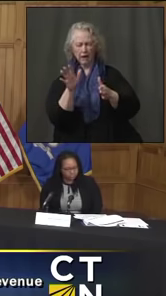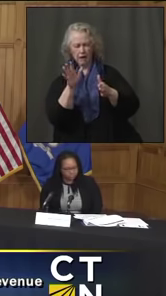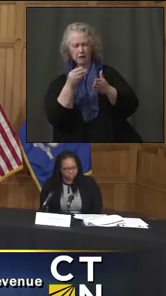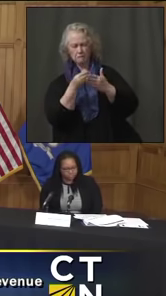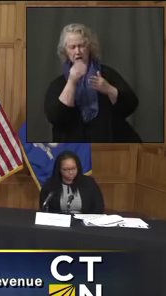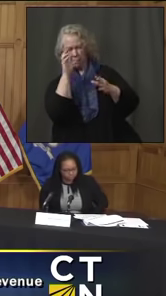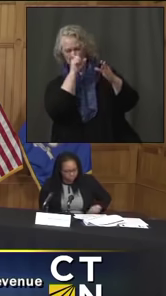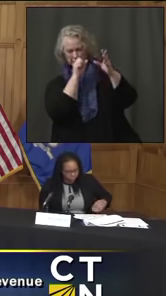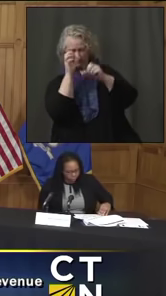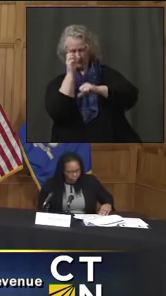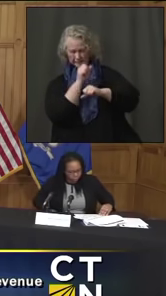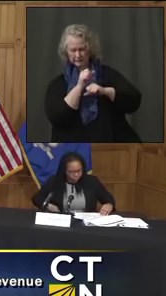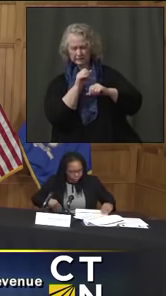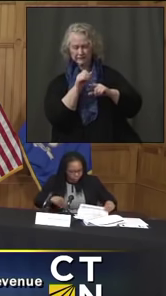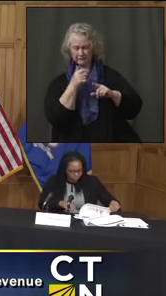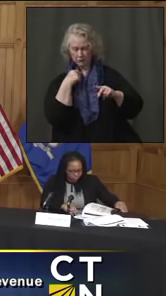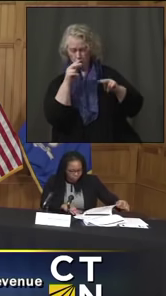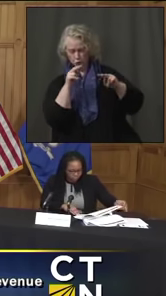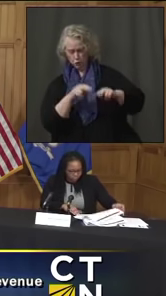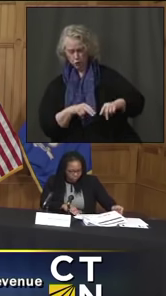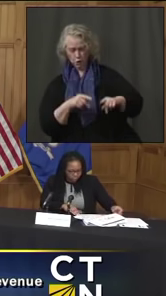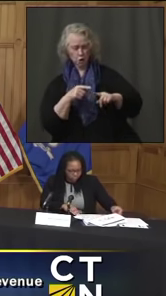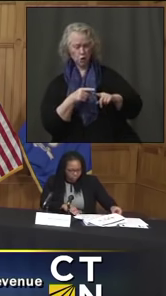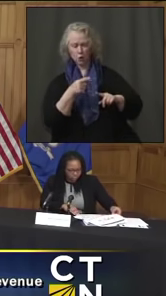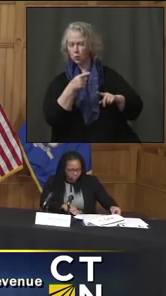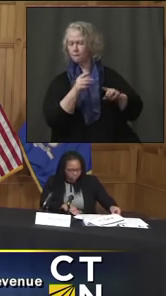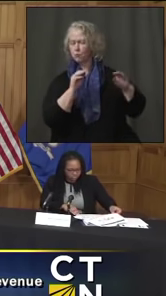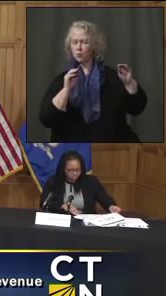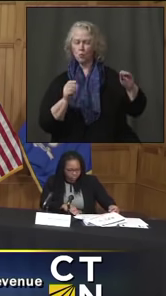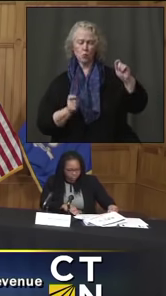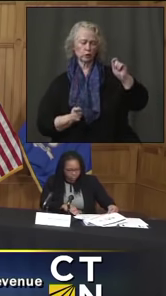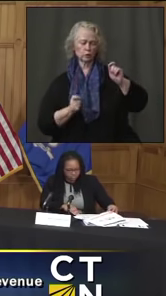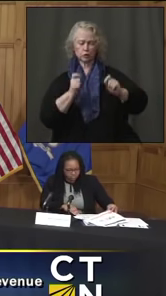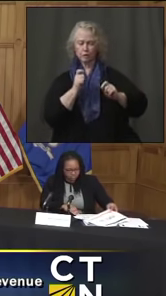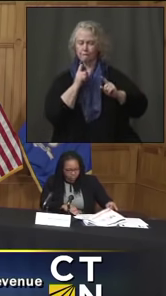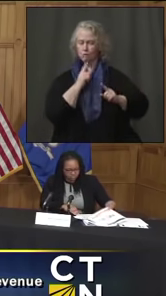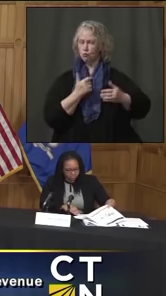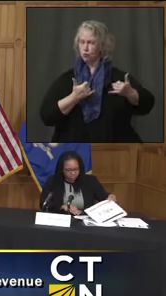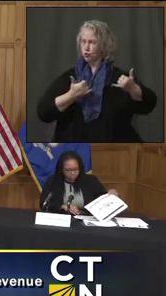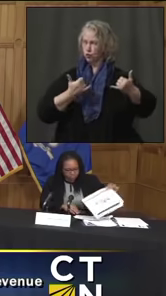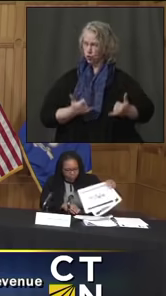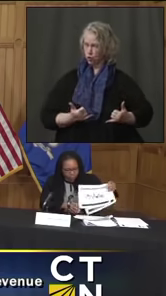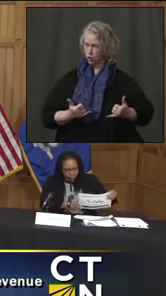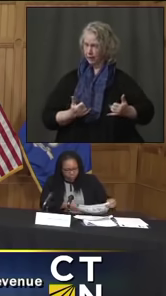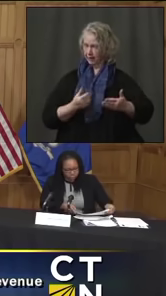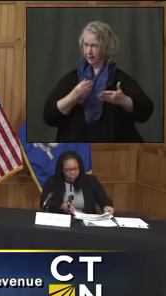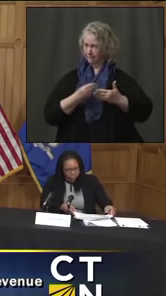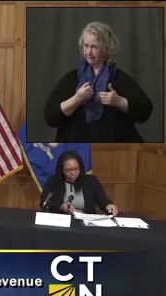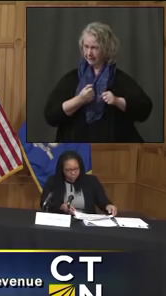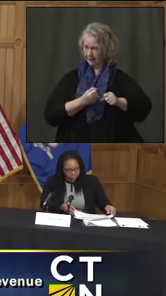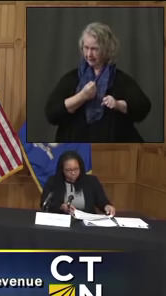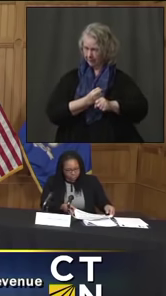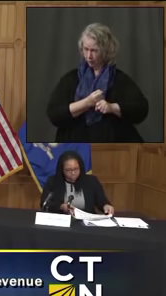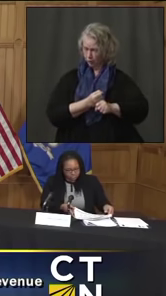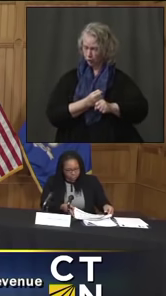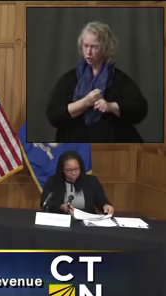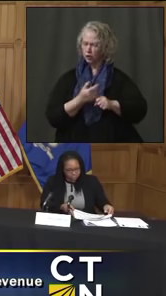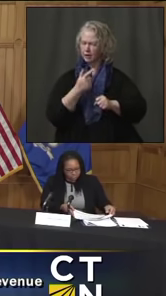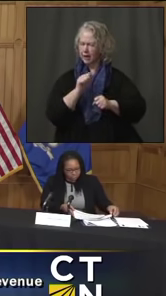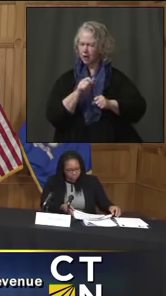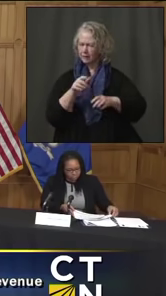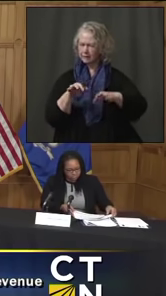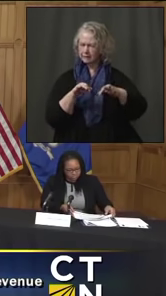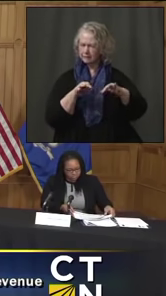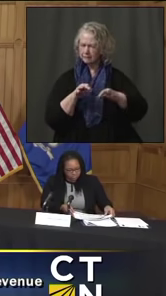looking at the numbers correctly, the estimates and finals, you have no change for the current fiscal year. And I was hoping you could explain